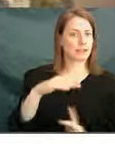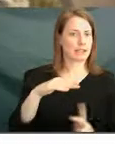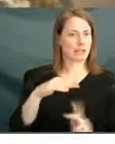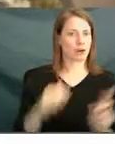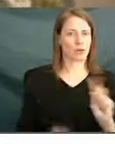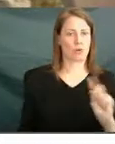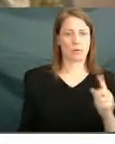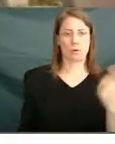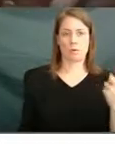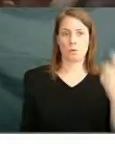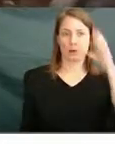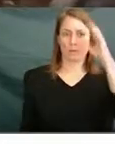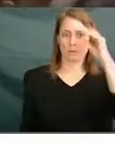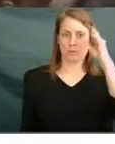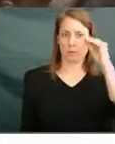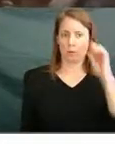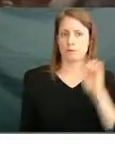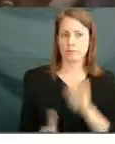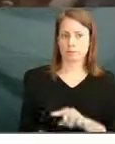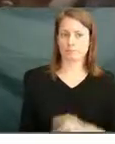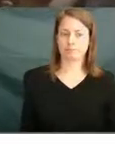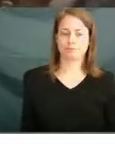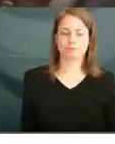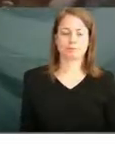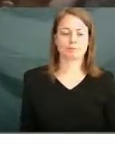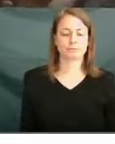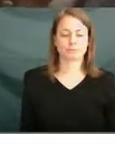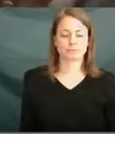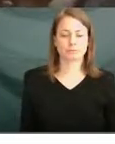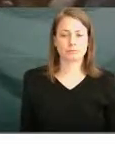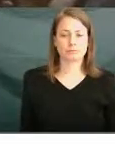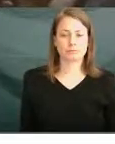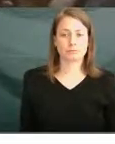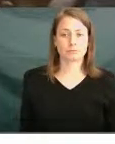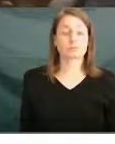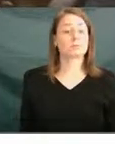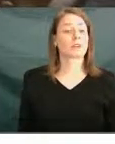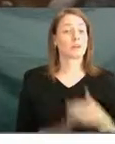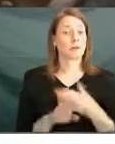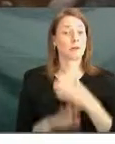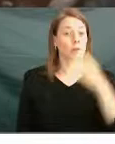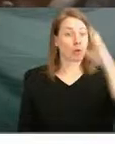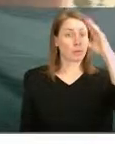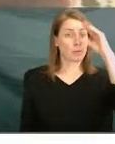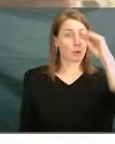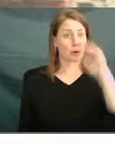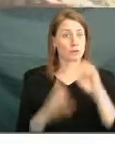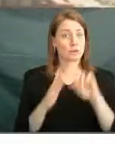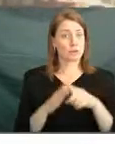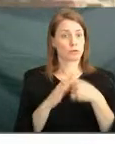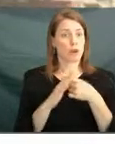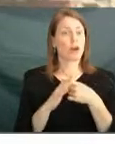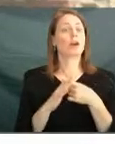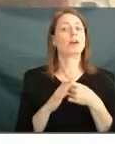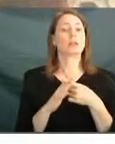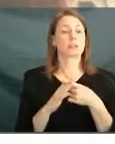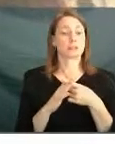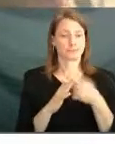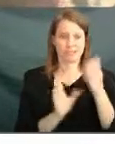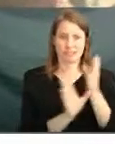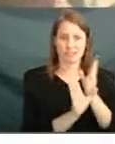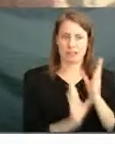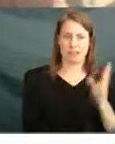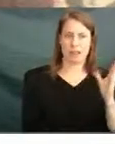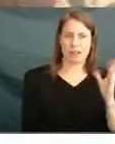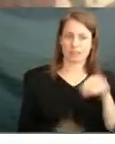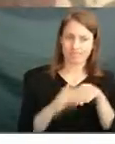Trun had to talk to parents at each kindergarten before the boys started. In a situation like that, you could expect that some